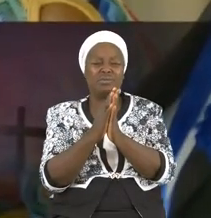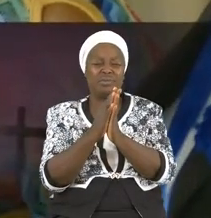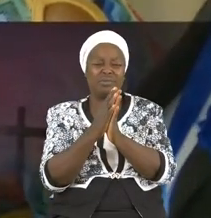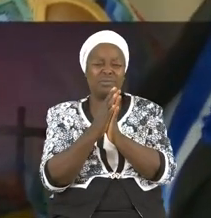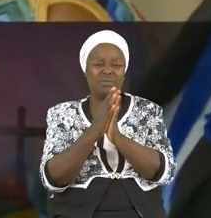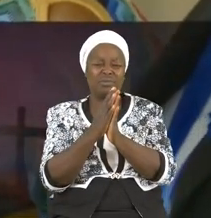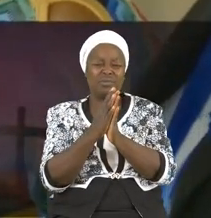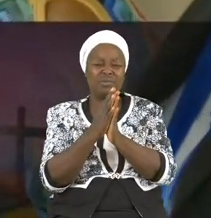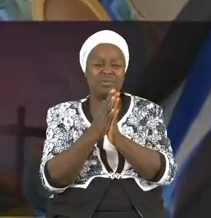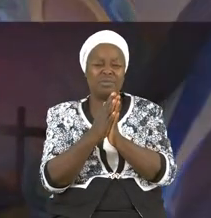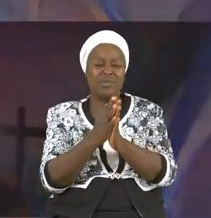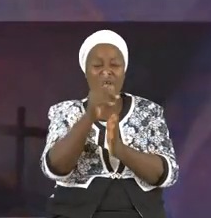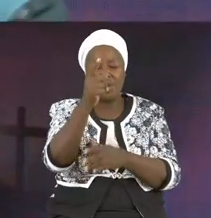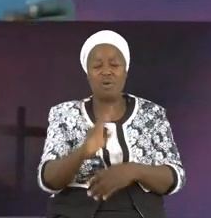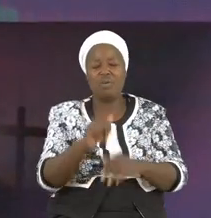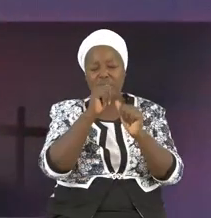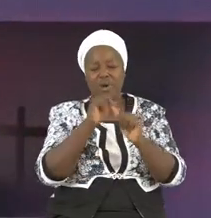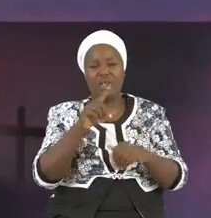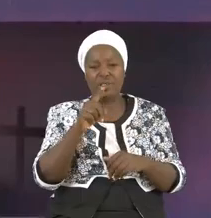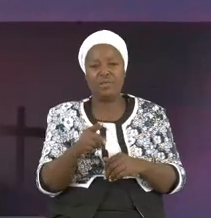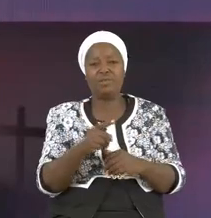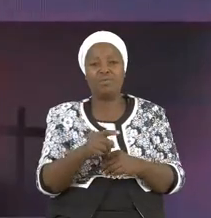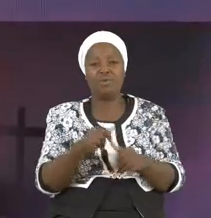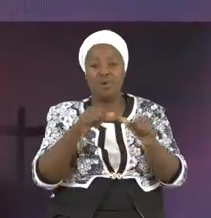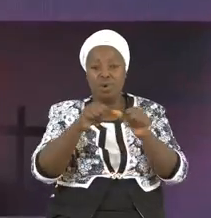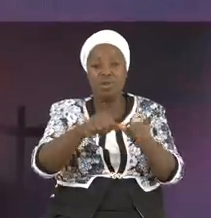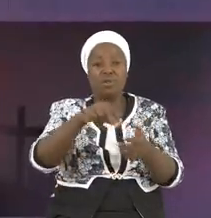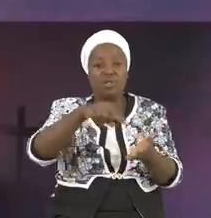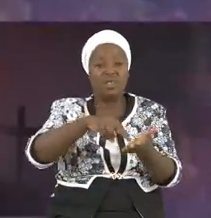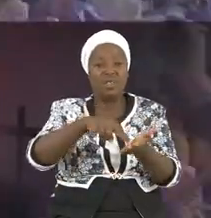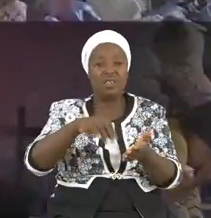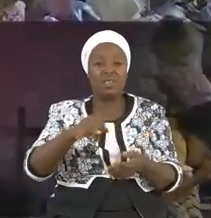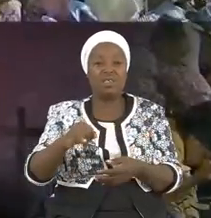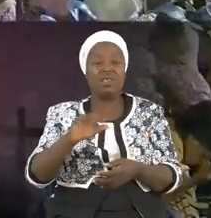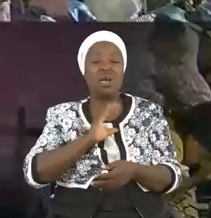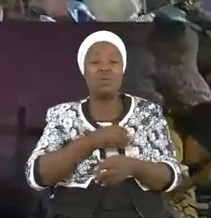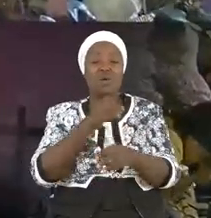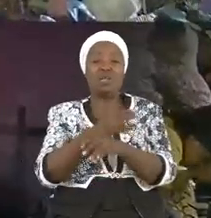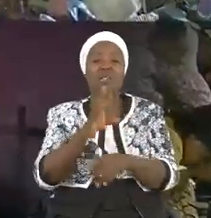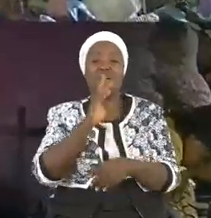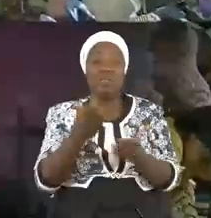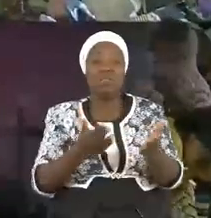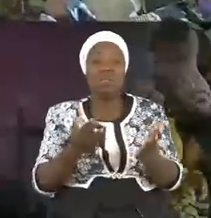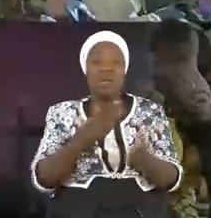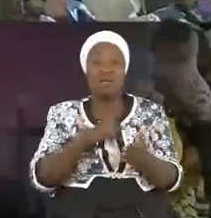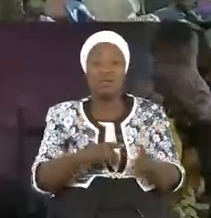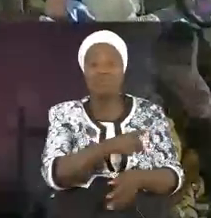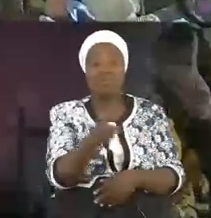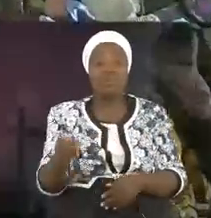God bless you. Keep on standing. Our counselors are there, and those counselors